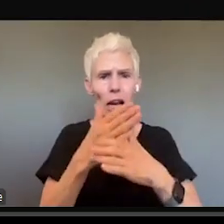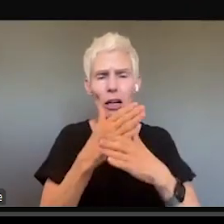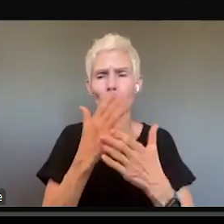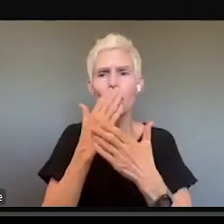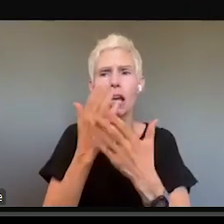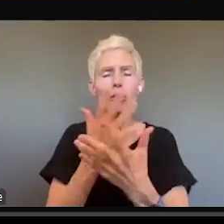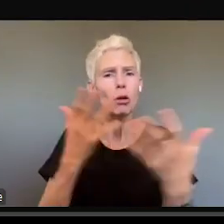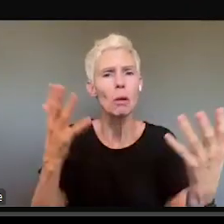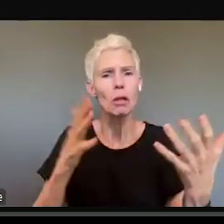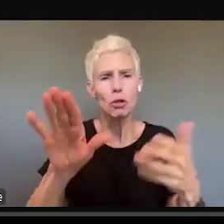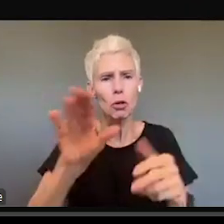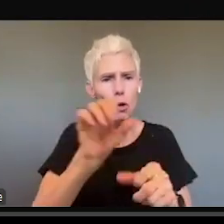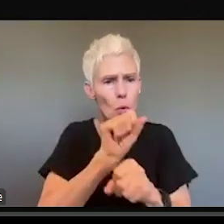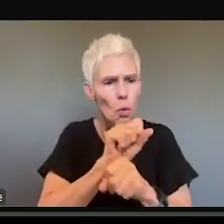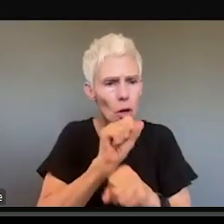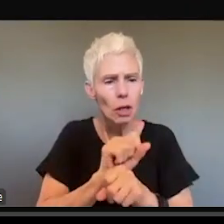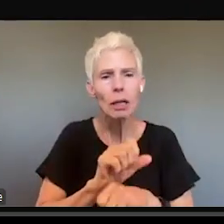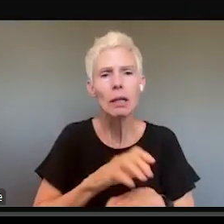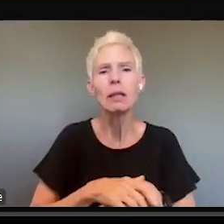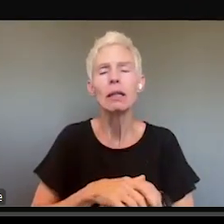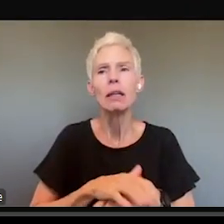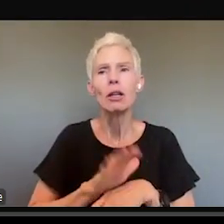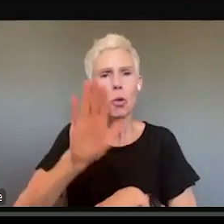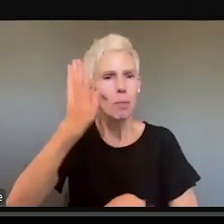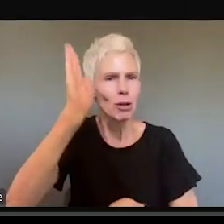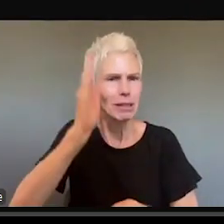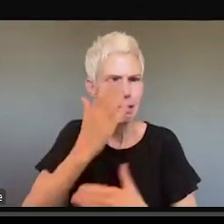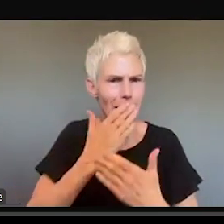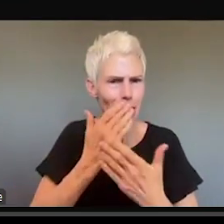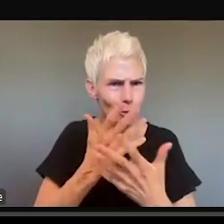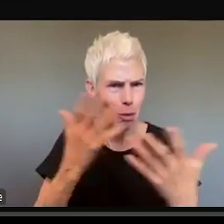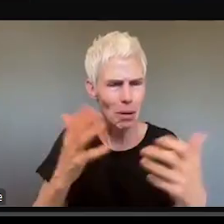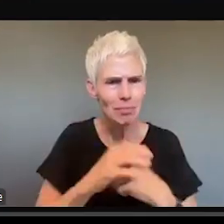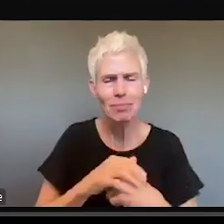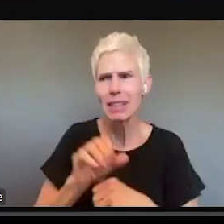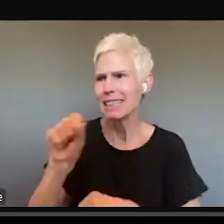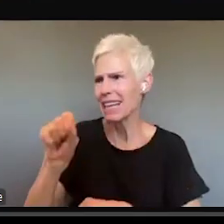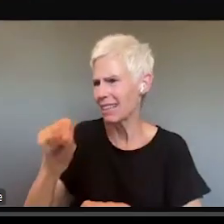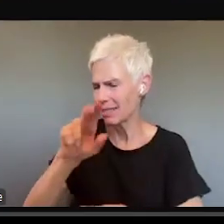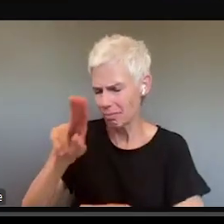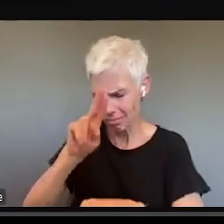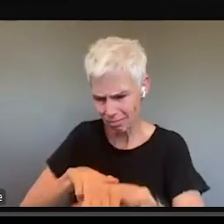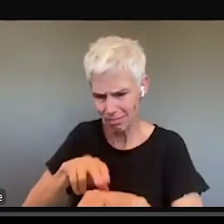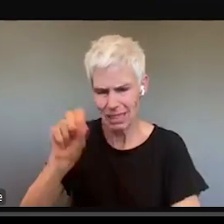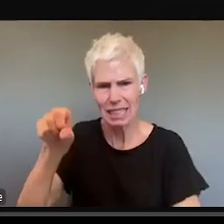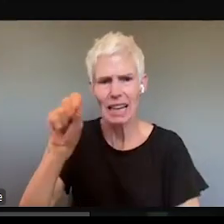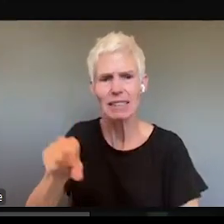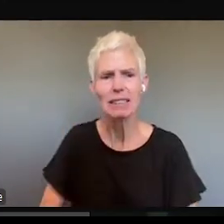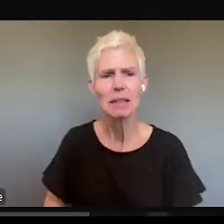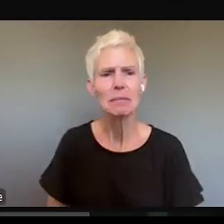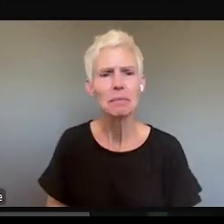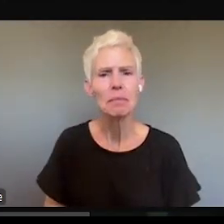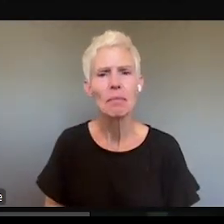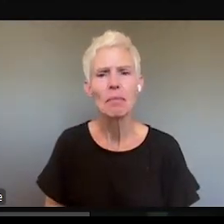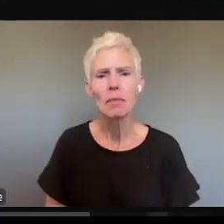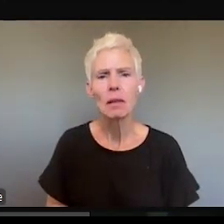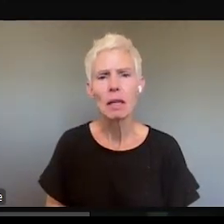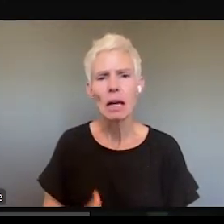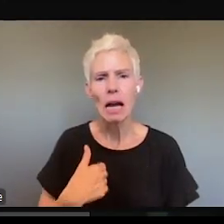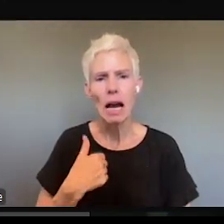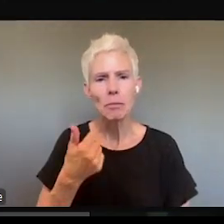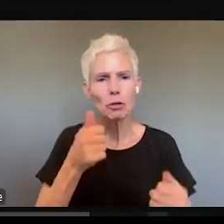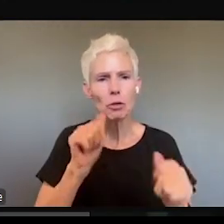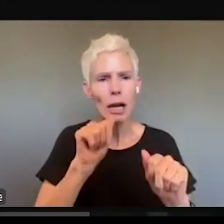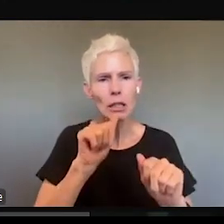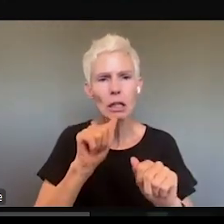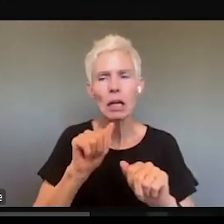so much for your work and for your presentation. Yes, Great. absolutely. I'm just trying to check the There chat are